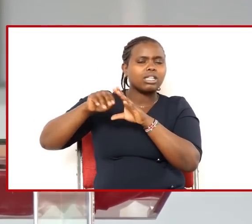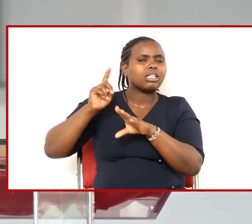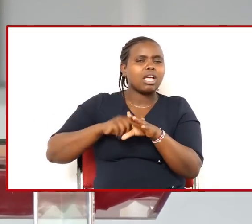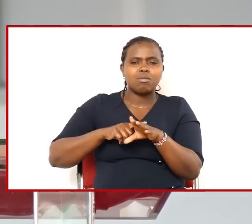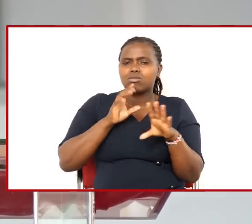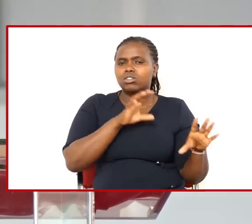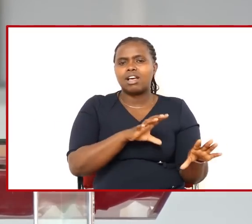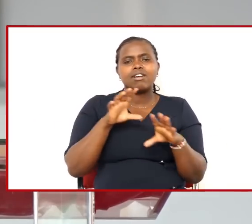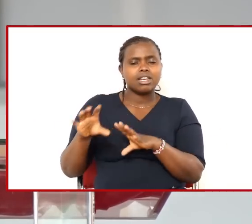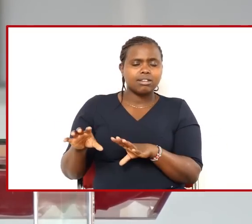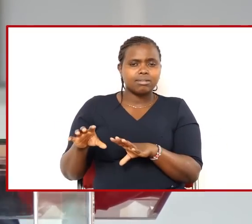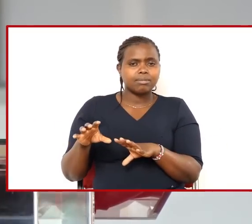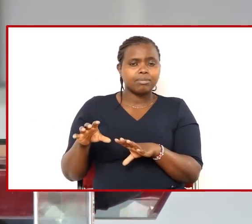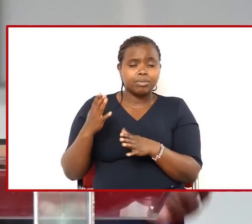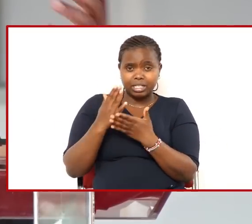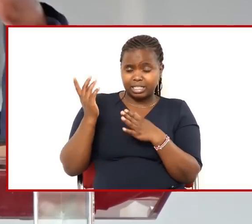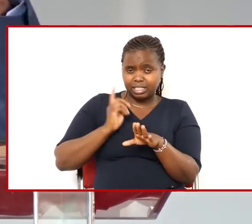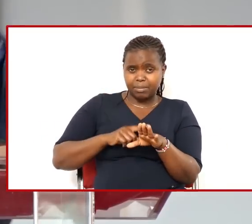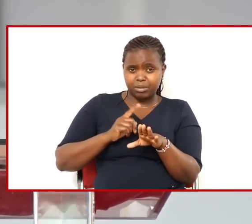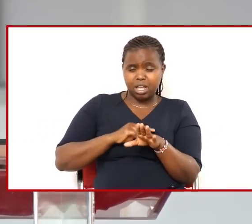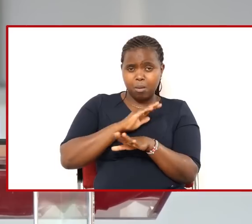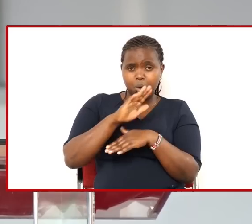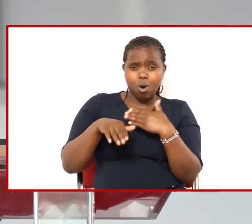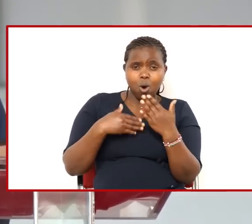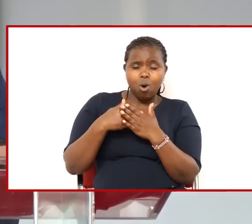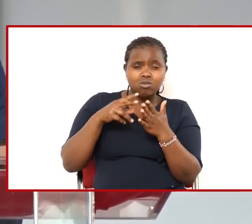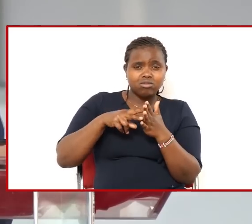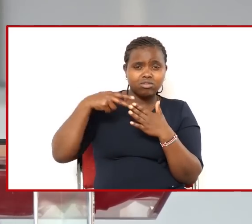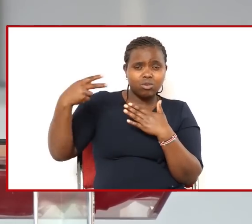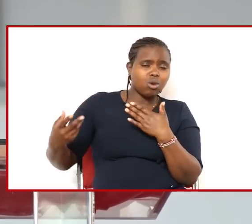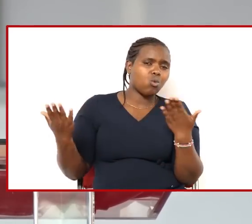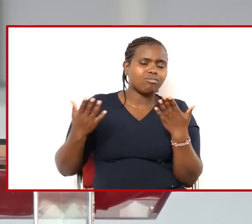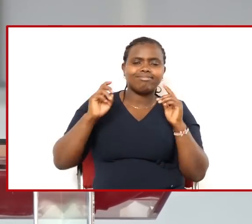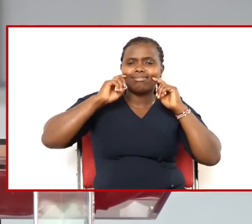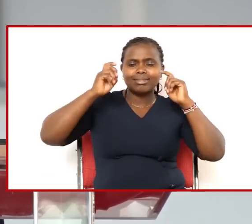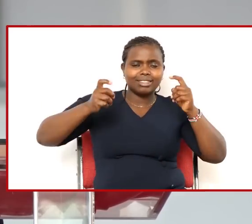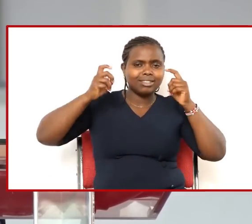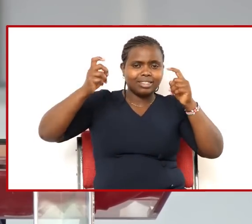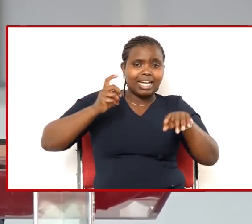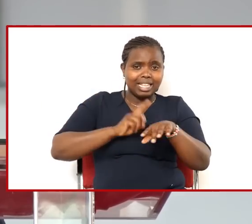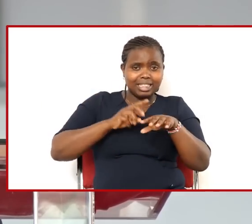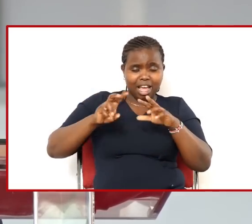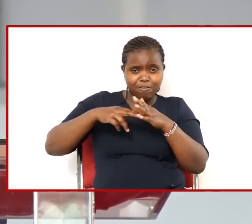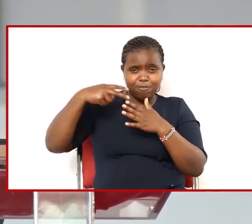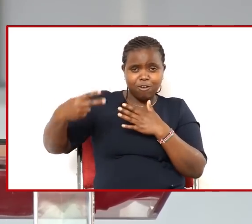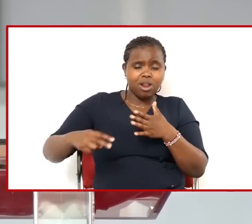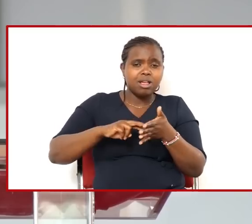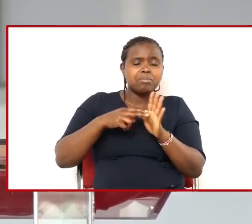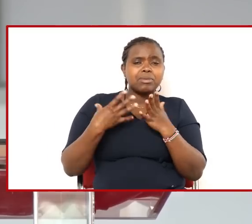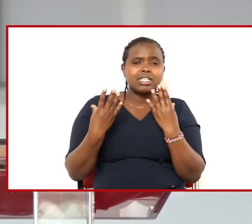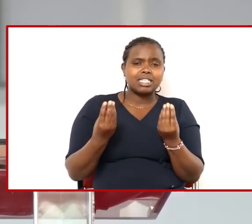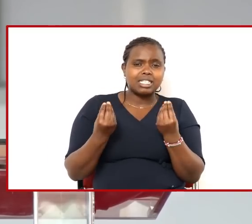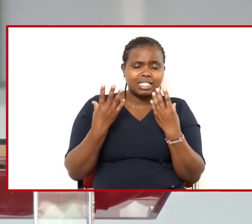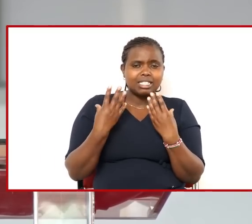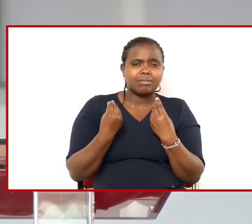lowest moment. There are times when we all fall into sin. When we do, it is easy